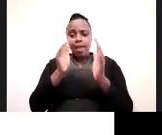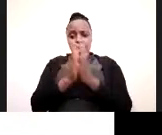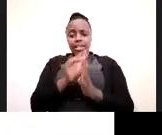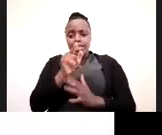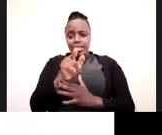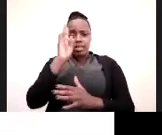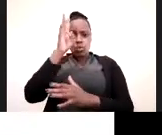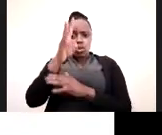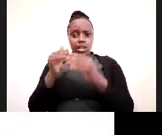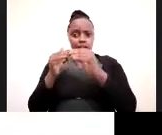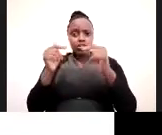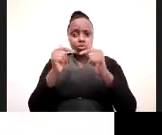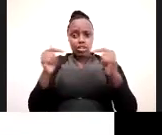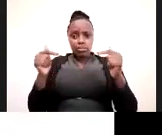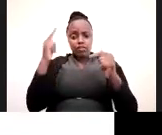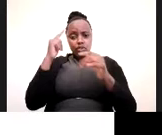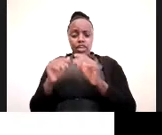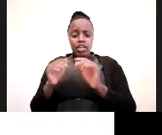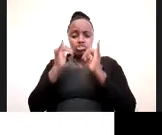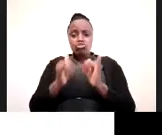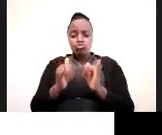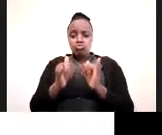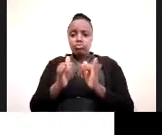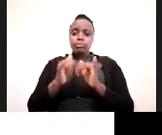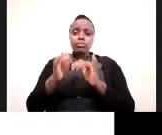to be, of course, in line with the EU legislation. So the basic